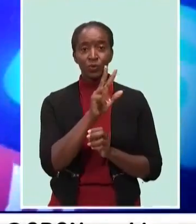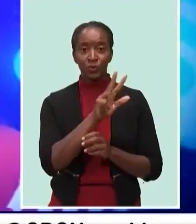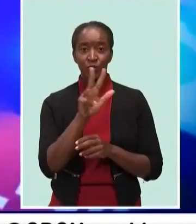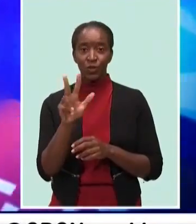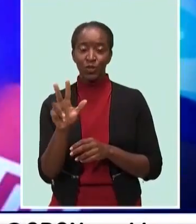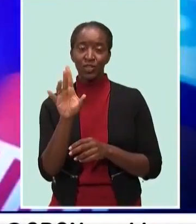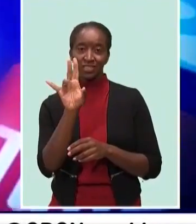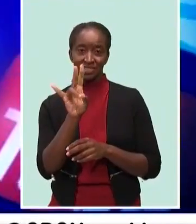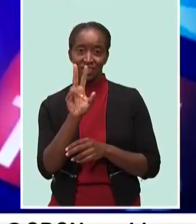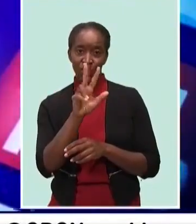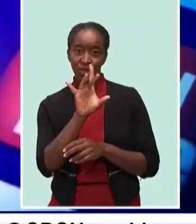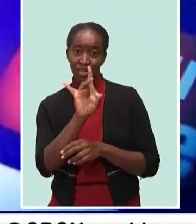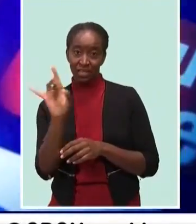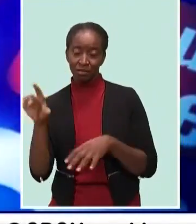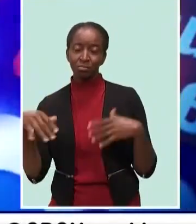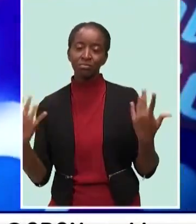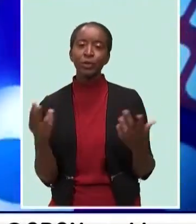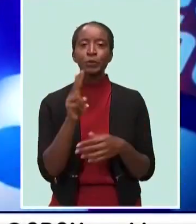233-7388 or